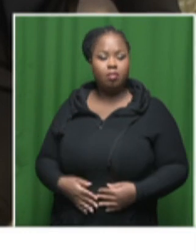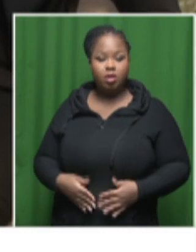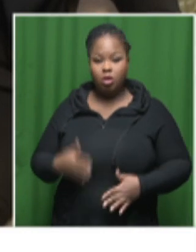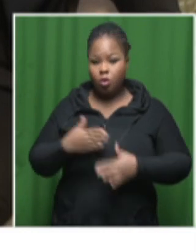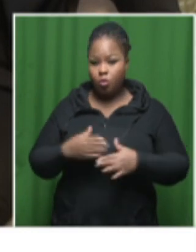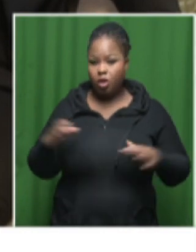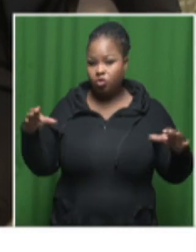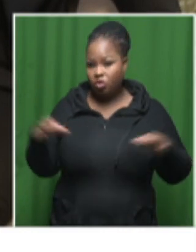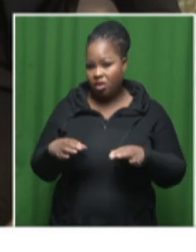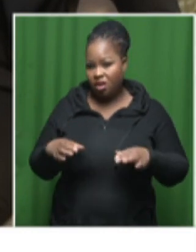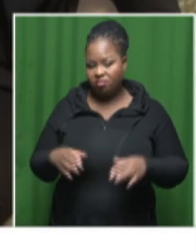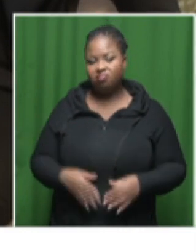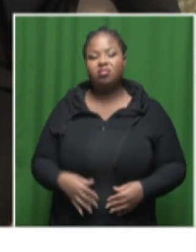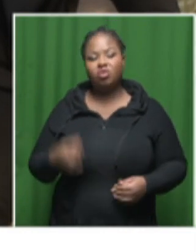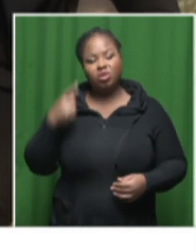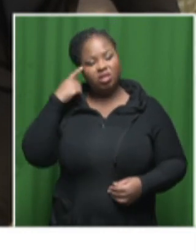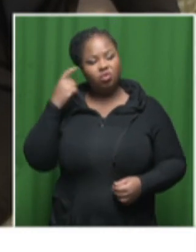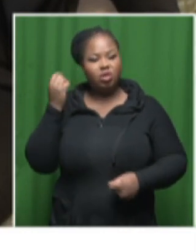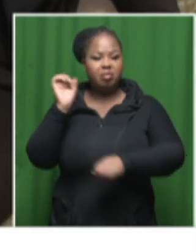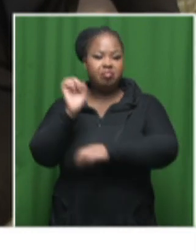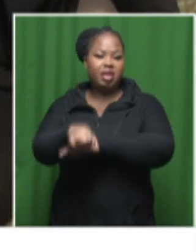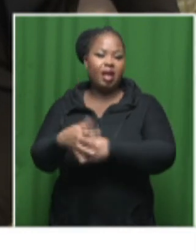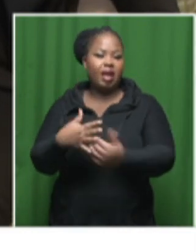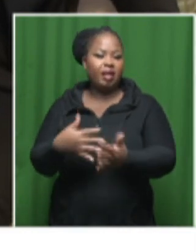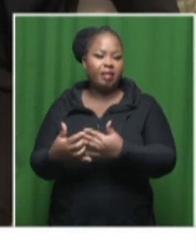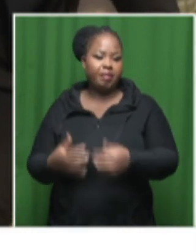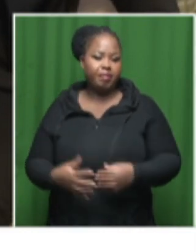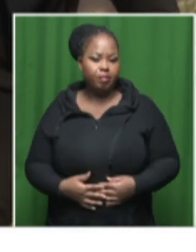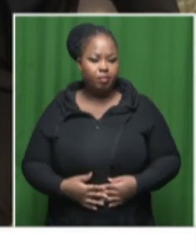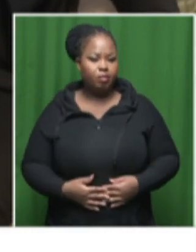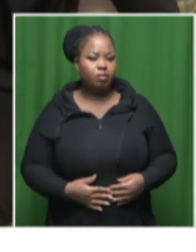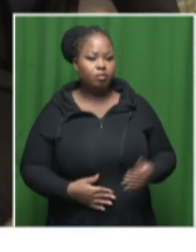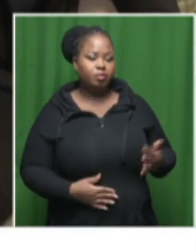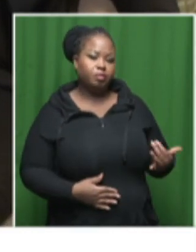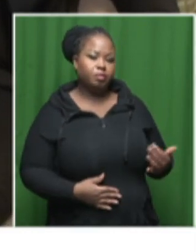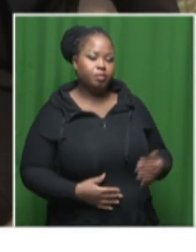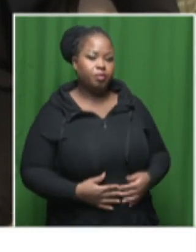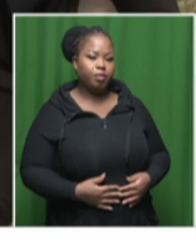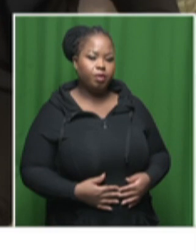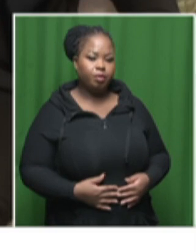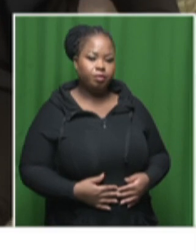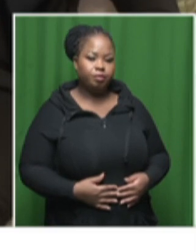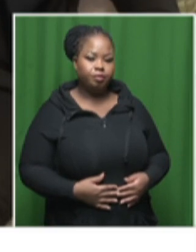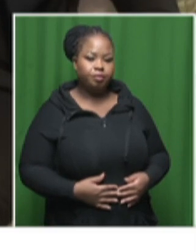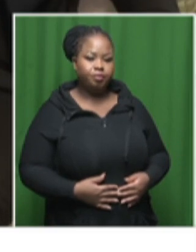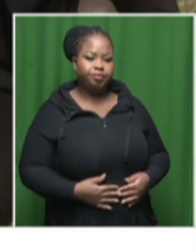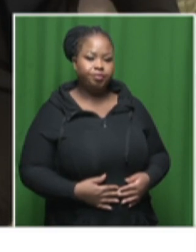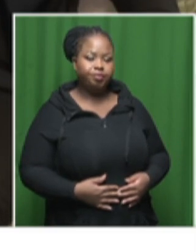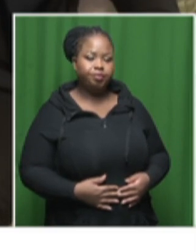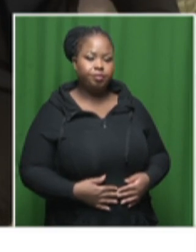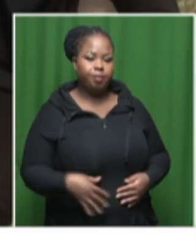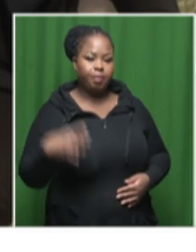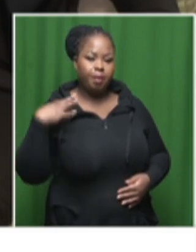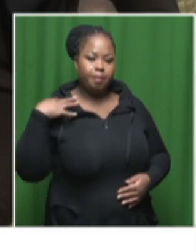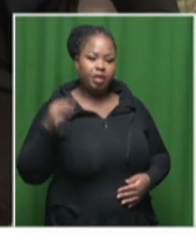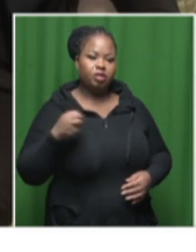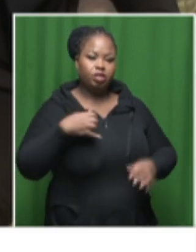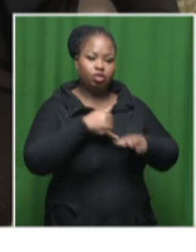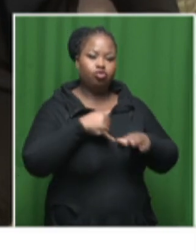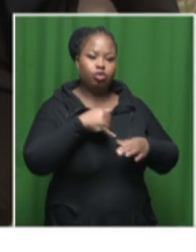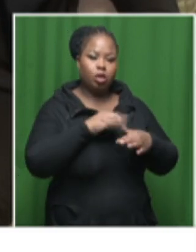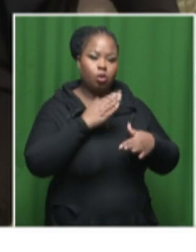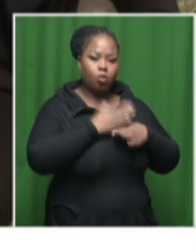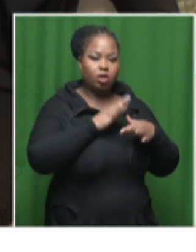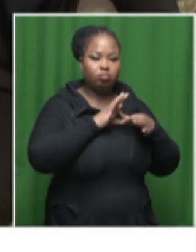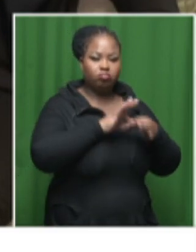this, we do believe that we can beat anything in this country. So speaking of the interministerial working